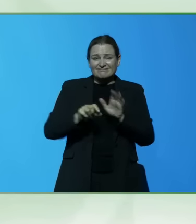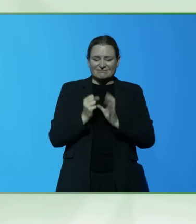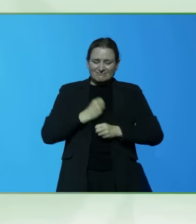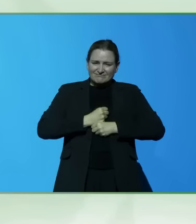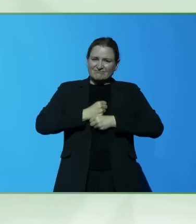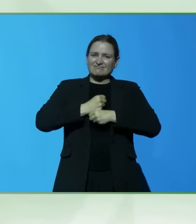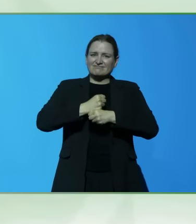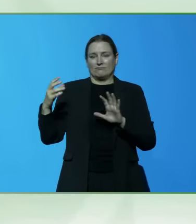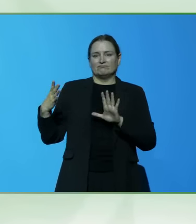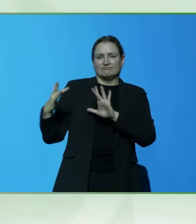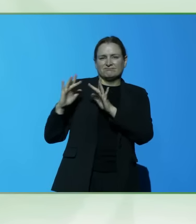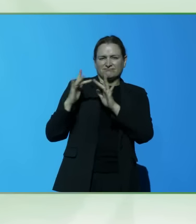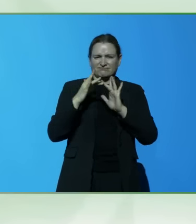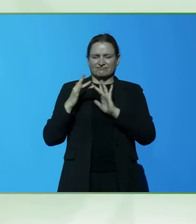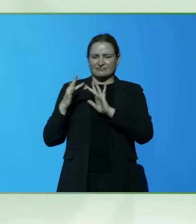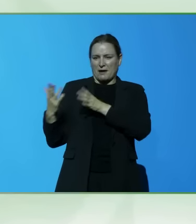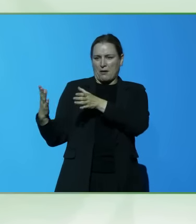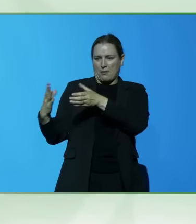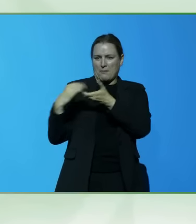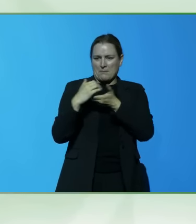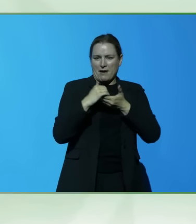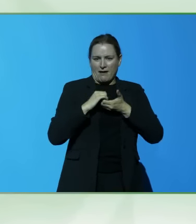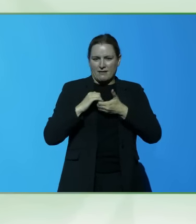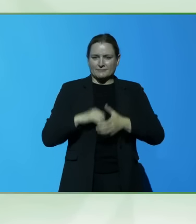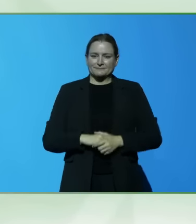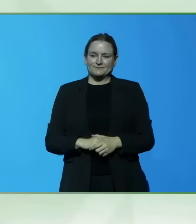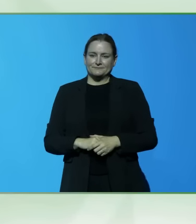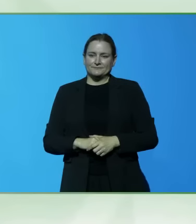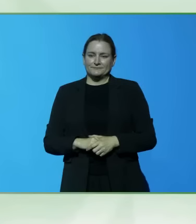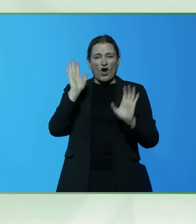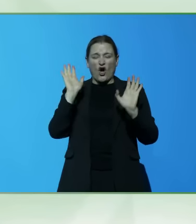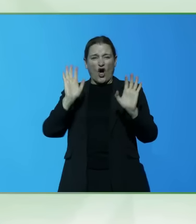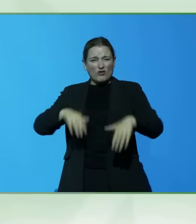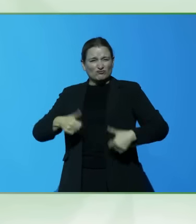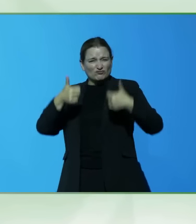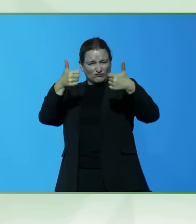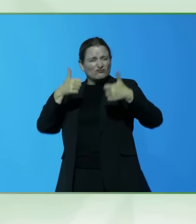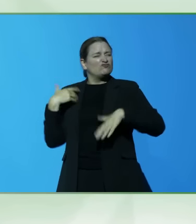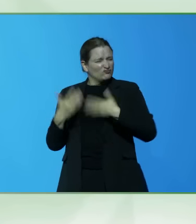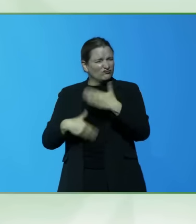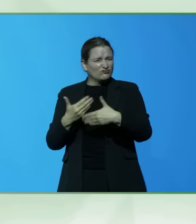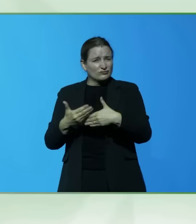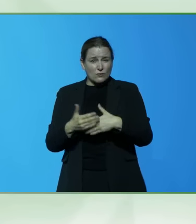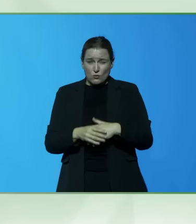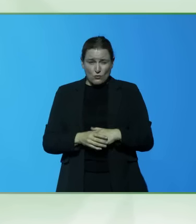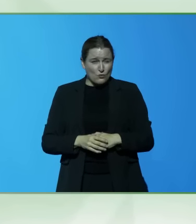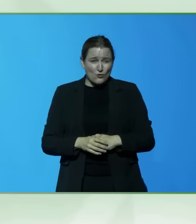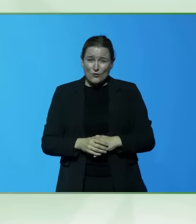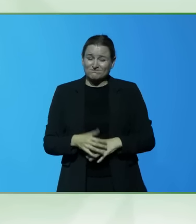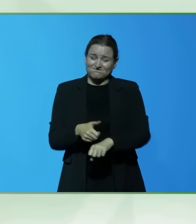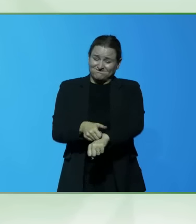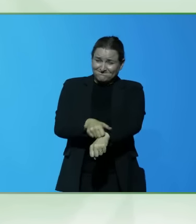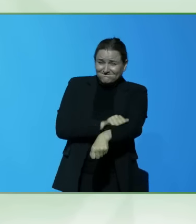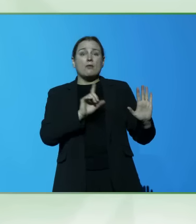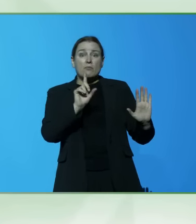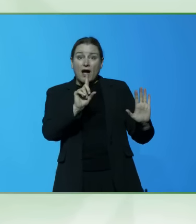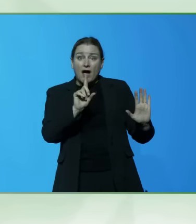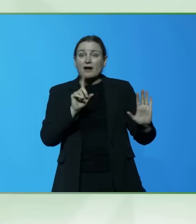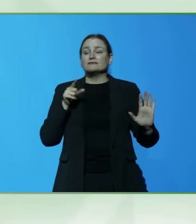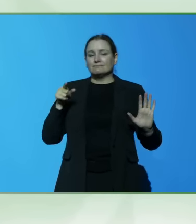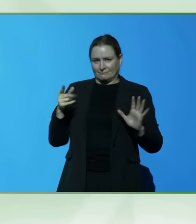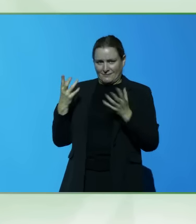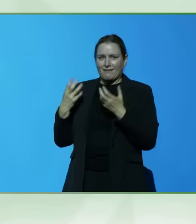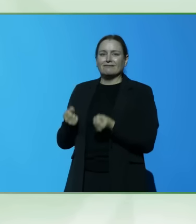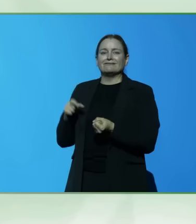than 10,000 inclusion, and on concentrating on innovate. Despite all the darkness and all the gloom looks